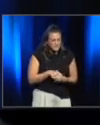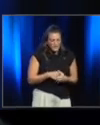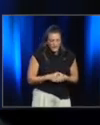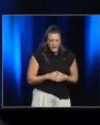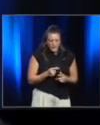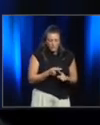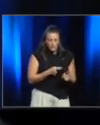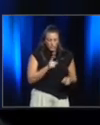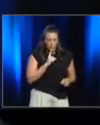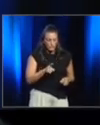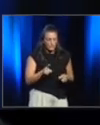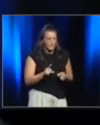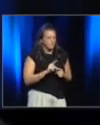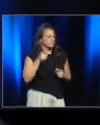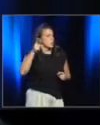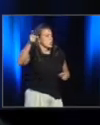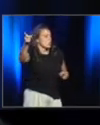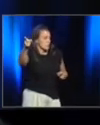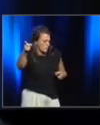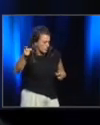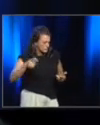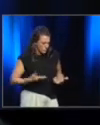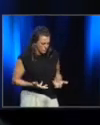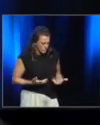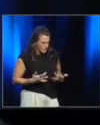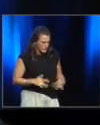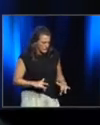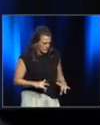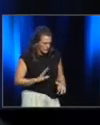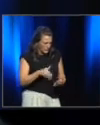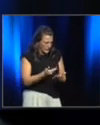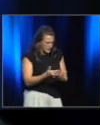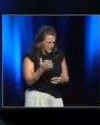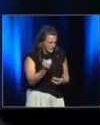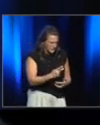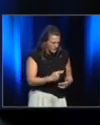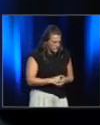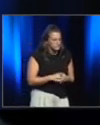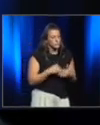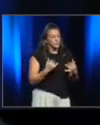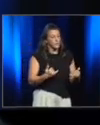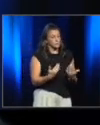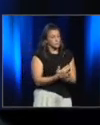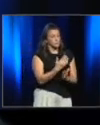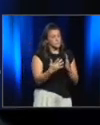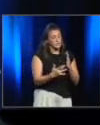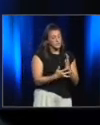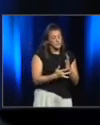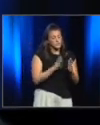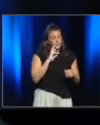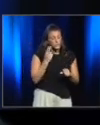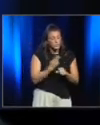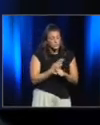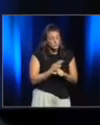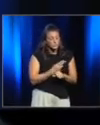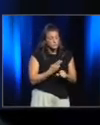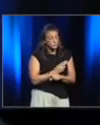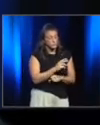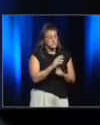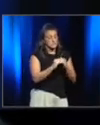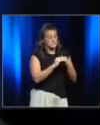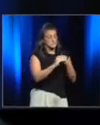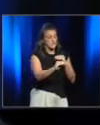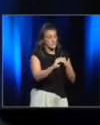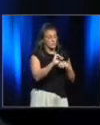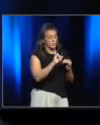area anyway. So again, adopting new technologies, we use things like stable isotopes, which is the figure